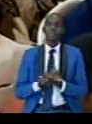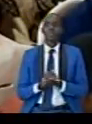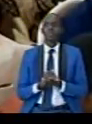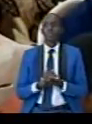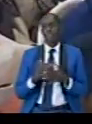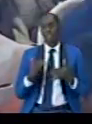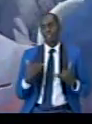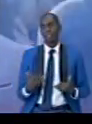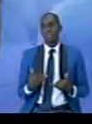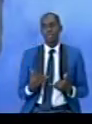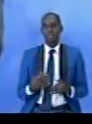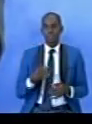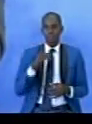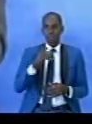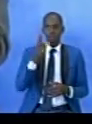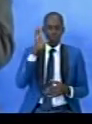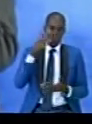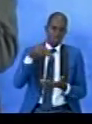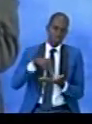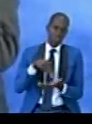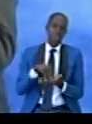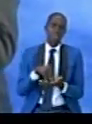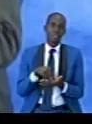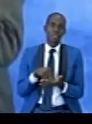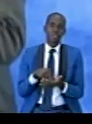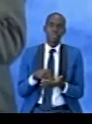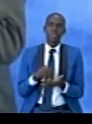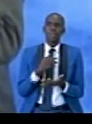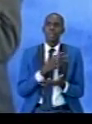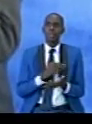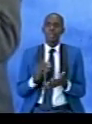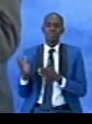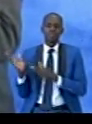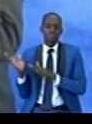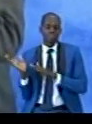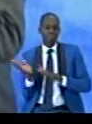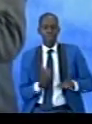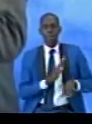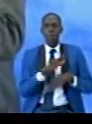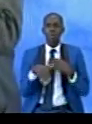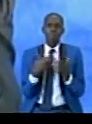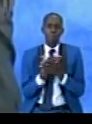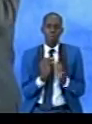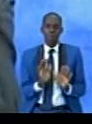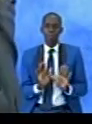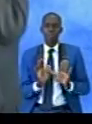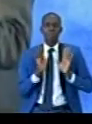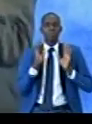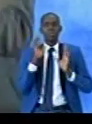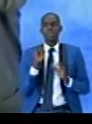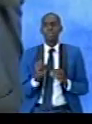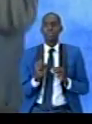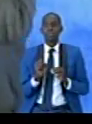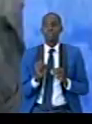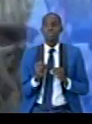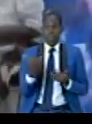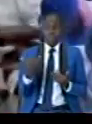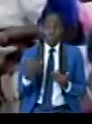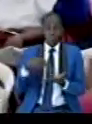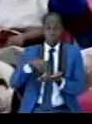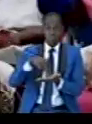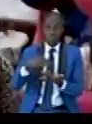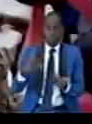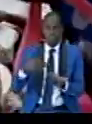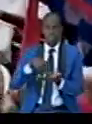Now you will rise up and leave all your fears behind. Literally rise up, rise up, rise